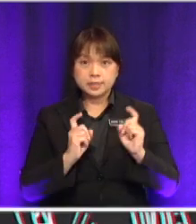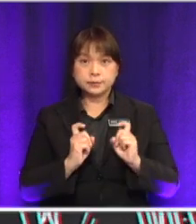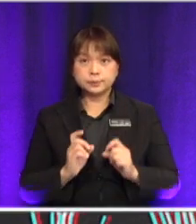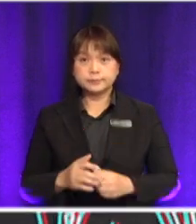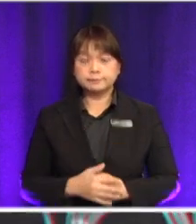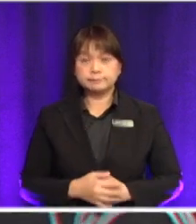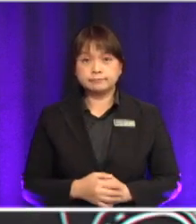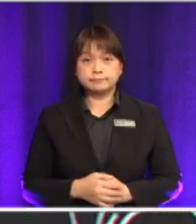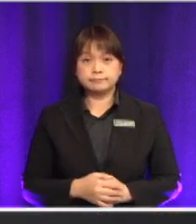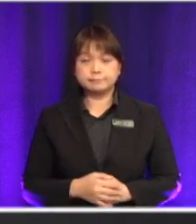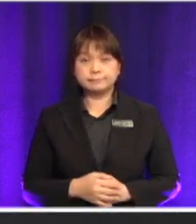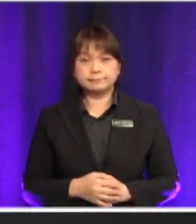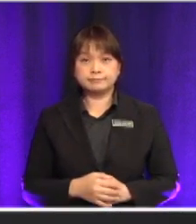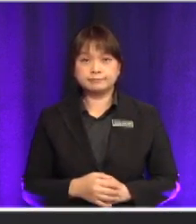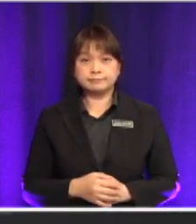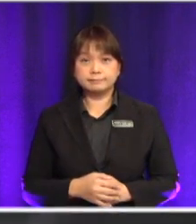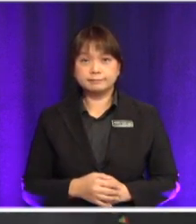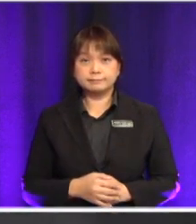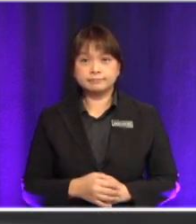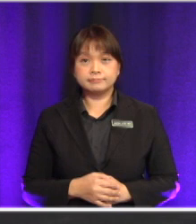or false, guys?